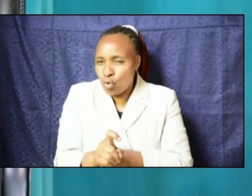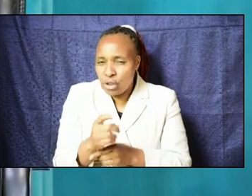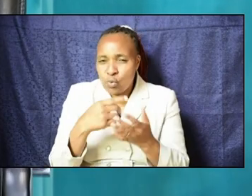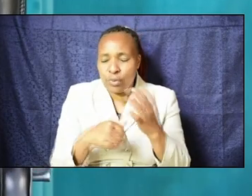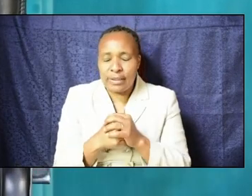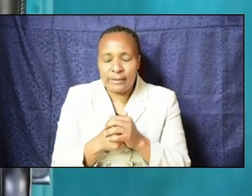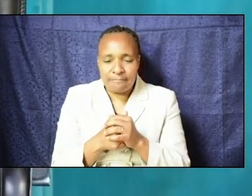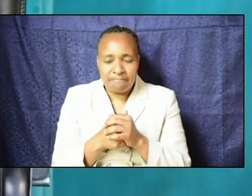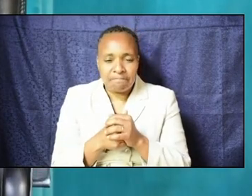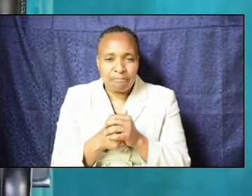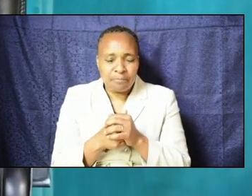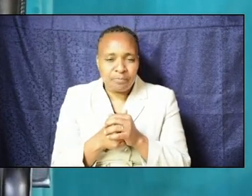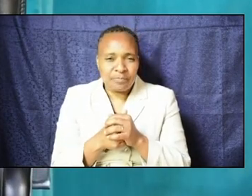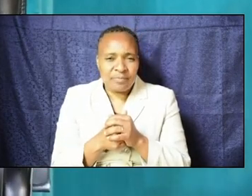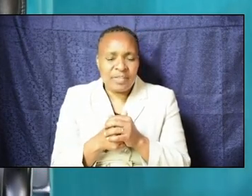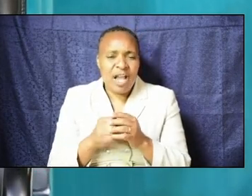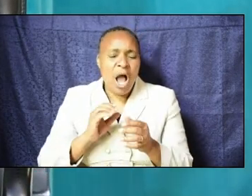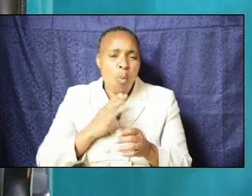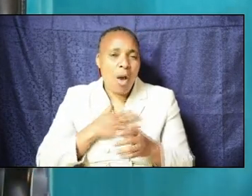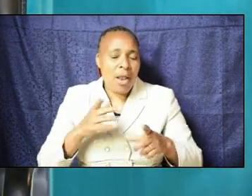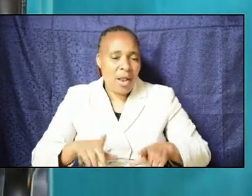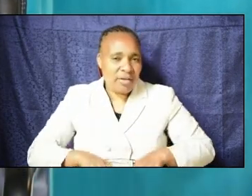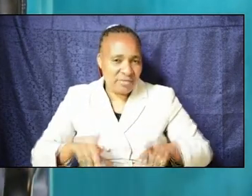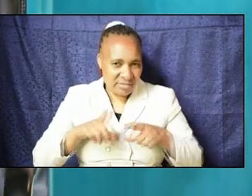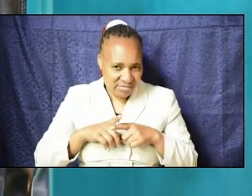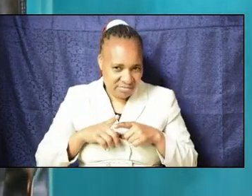is, in our life,